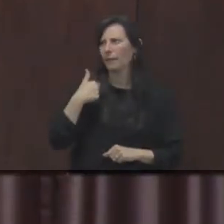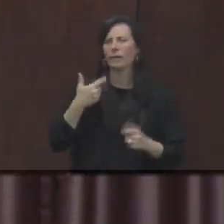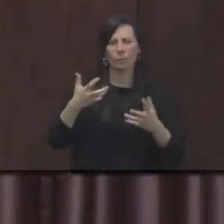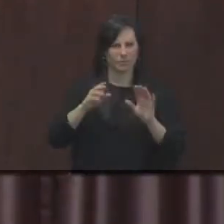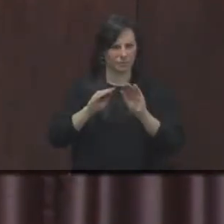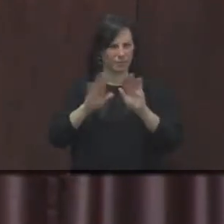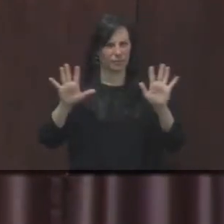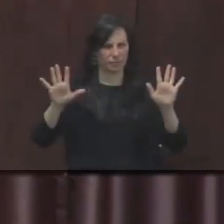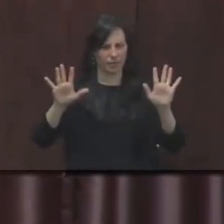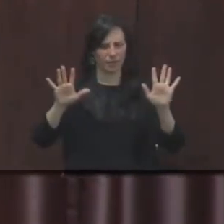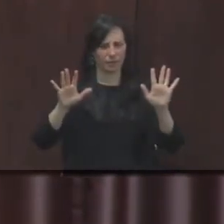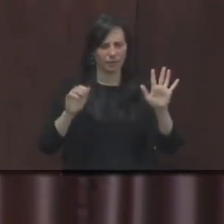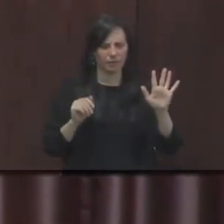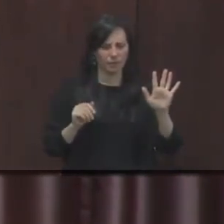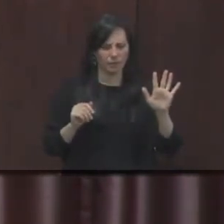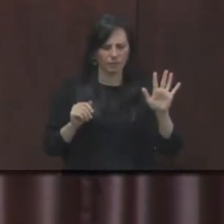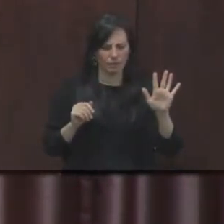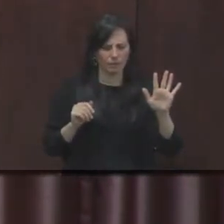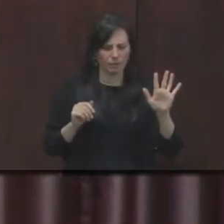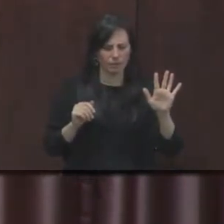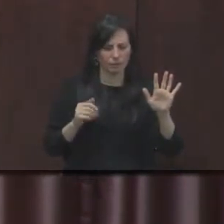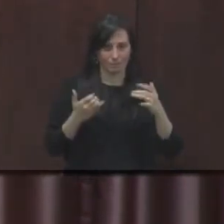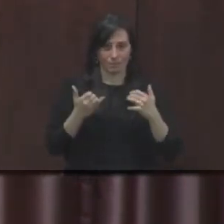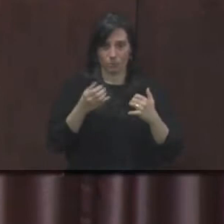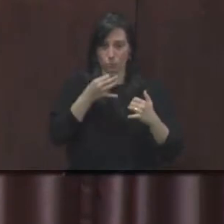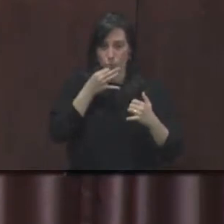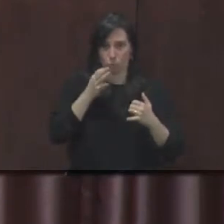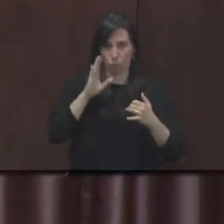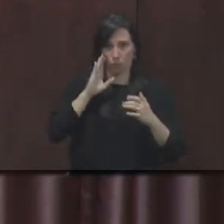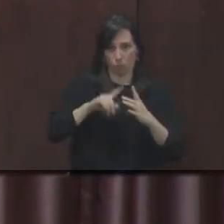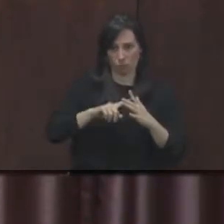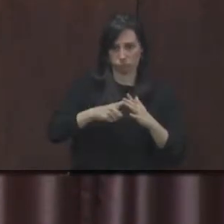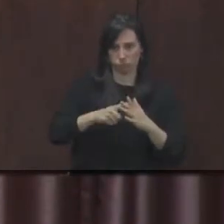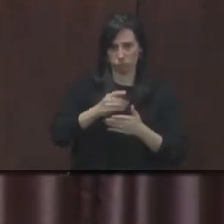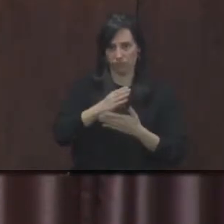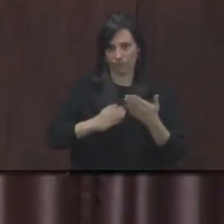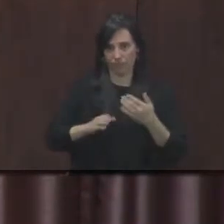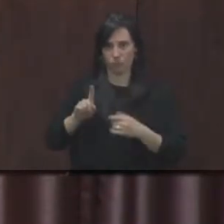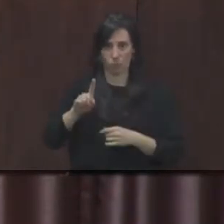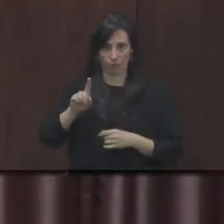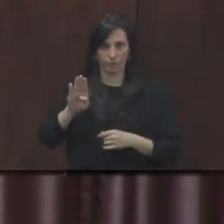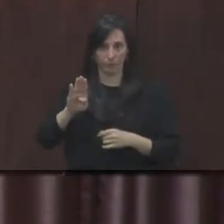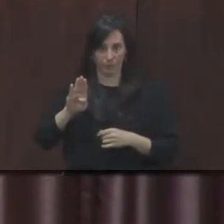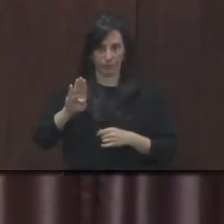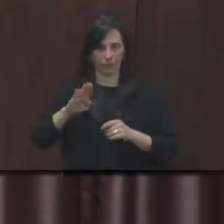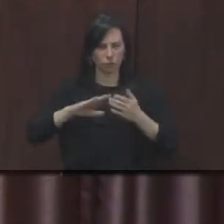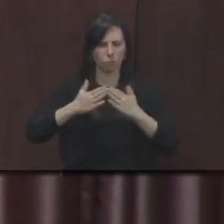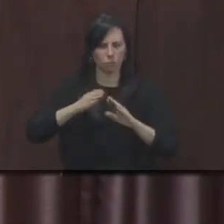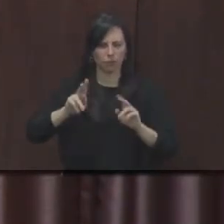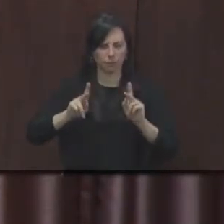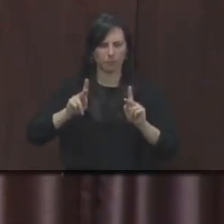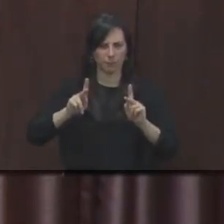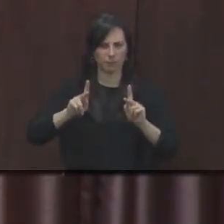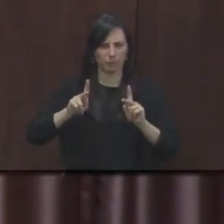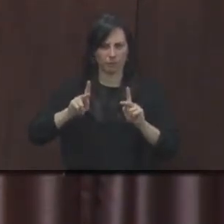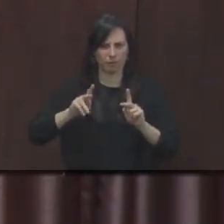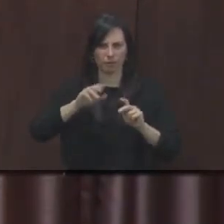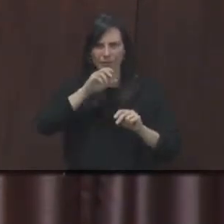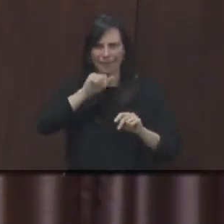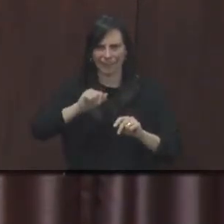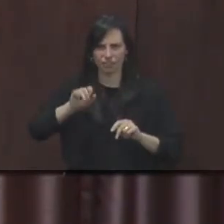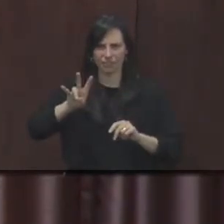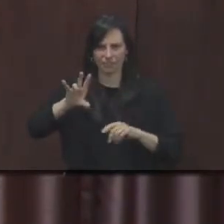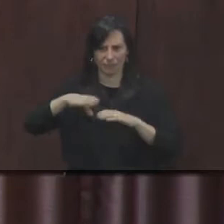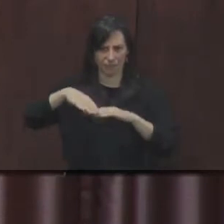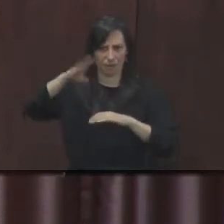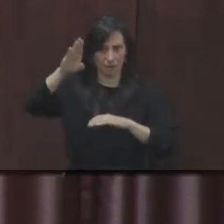we move into phase 1B, when members of the community over age 75 will be eligible, they can contact the county to